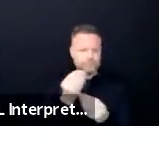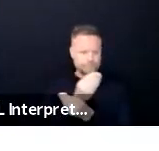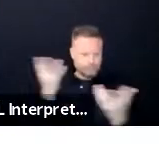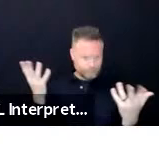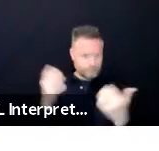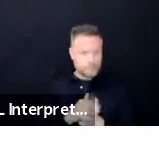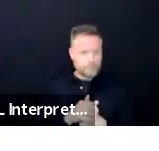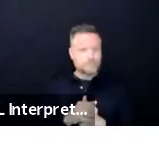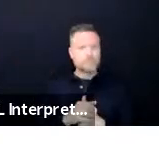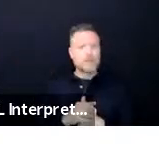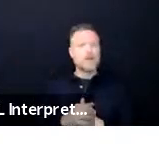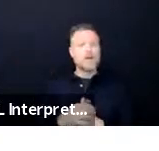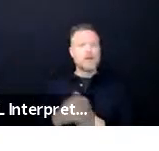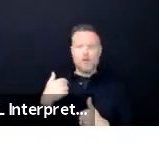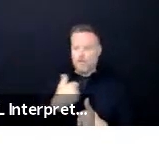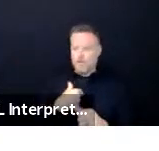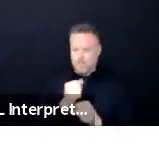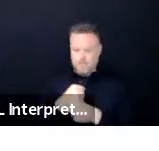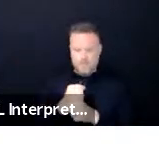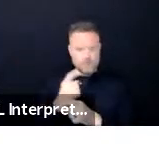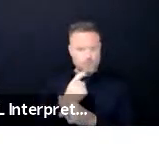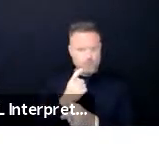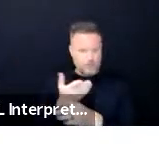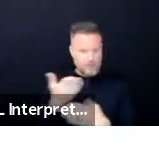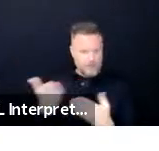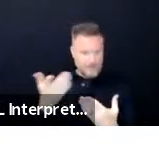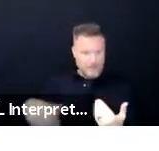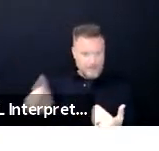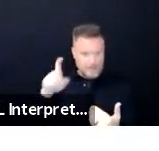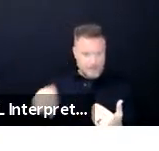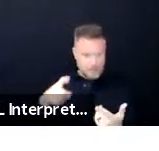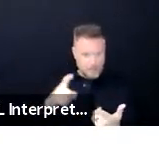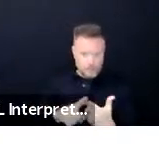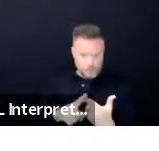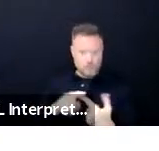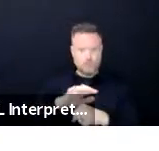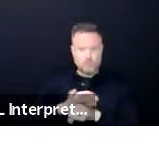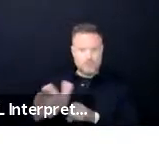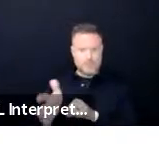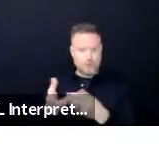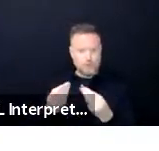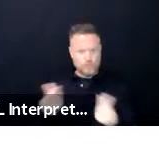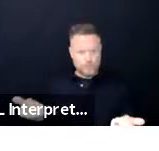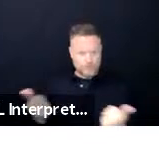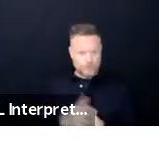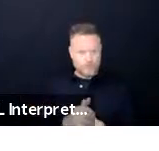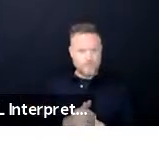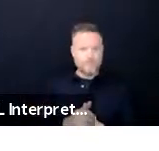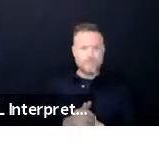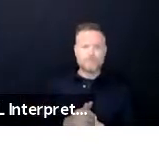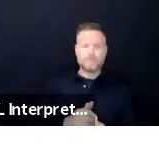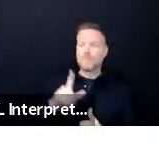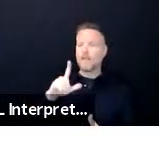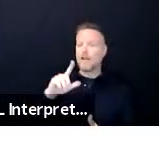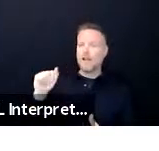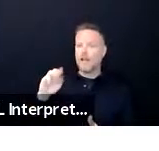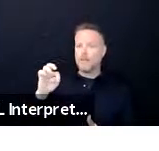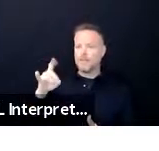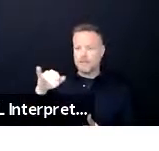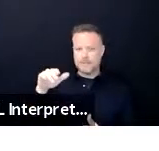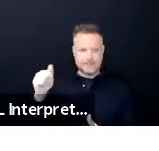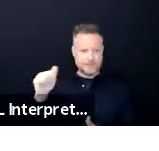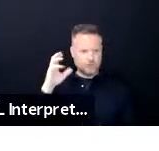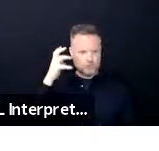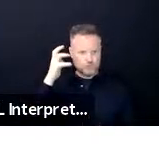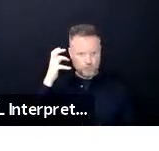we're able to create the materials they need to get over this pandemic. La Mexicana Radio has been helping KLAC